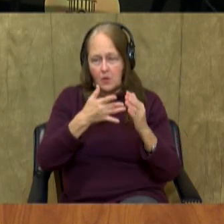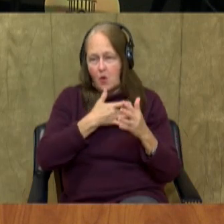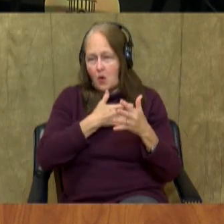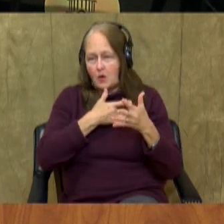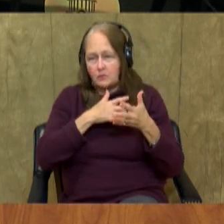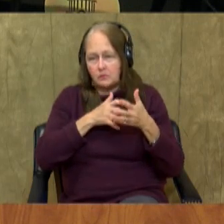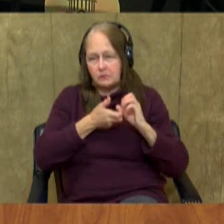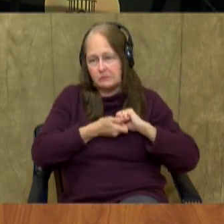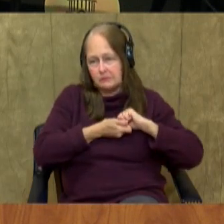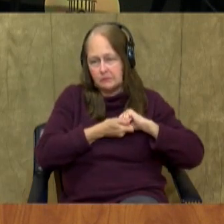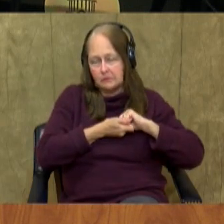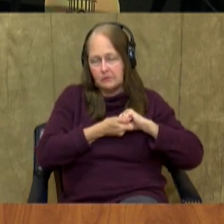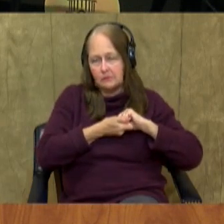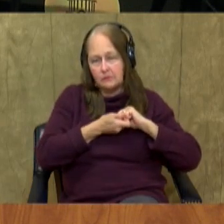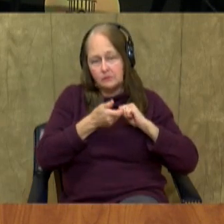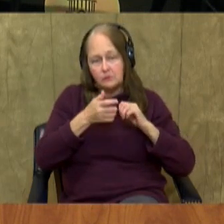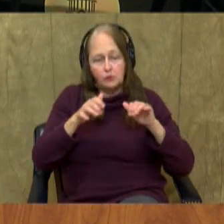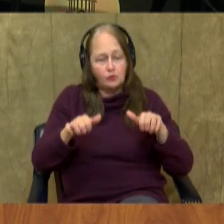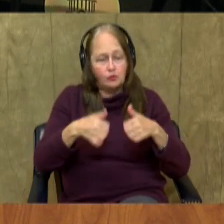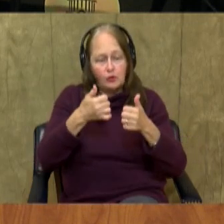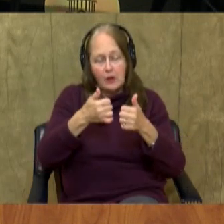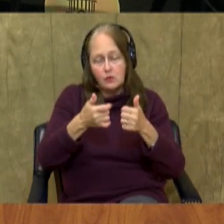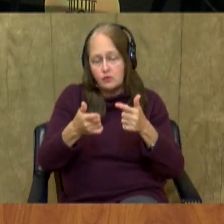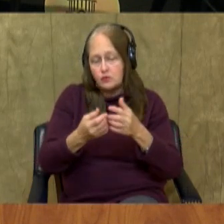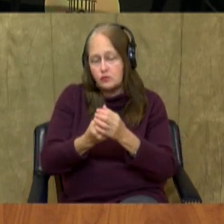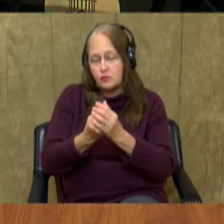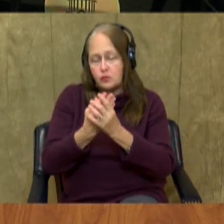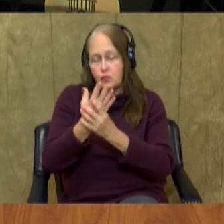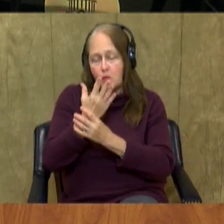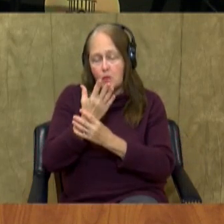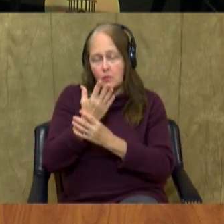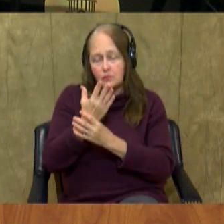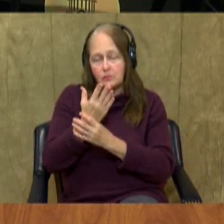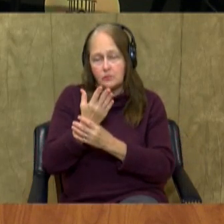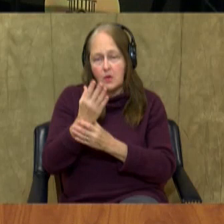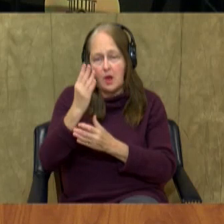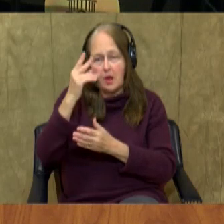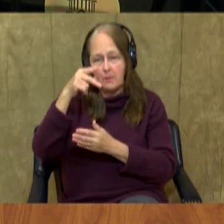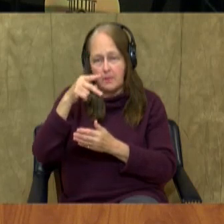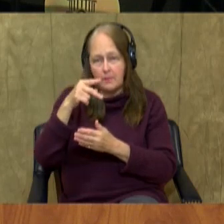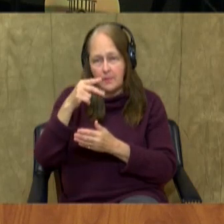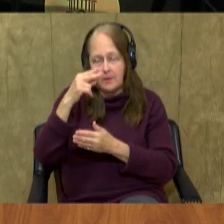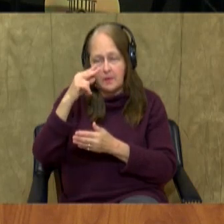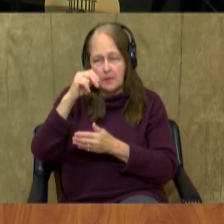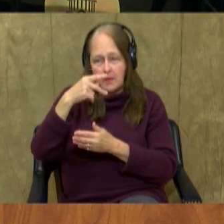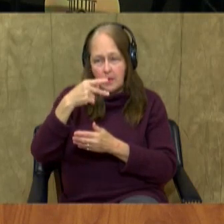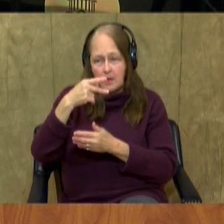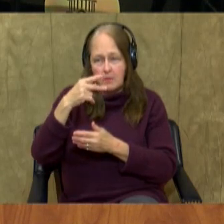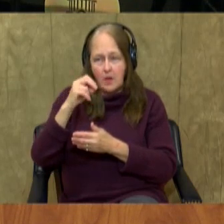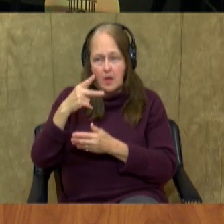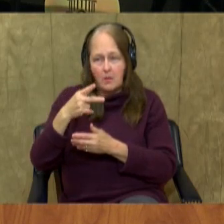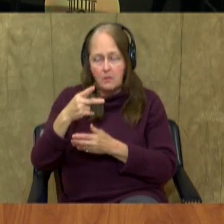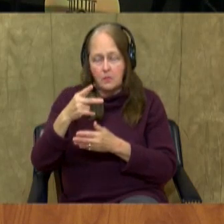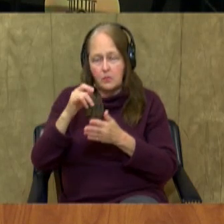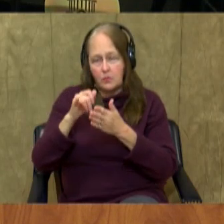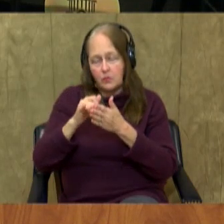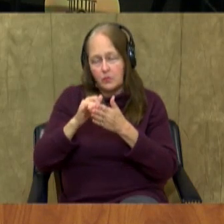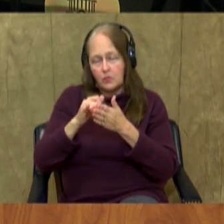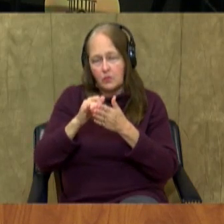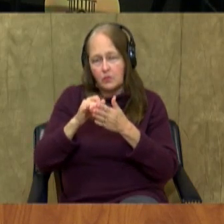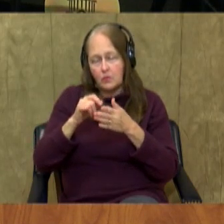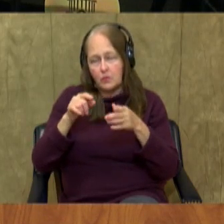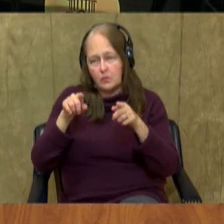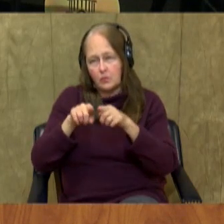and the challenges of growing up. In many ways, today's hip hop artists are contemporary